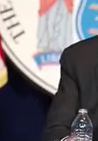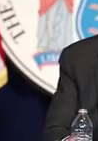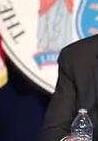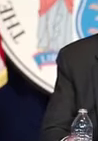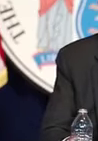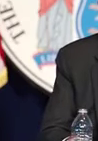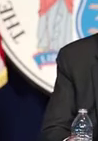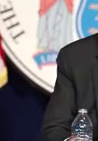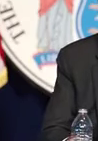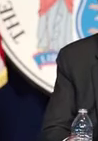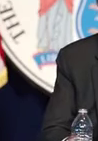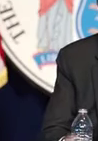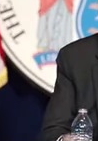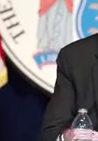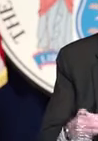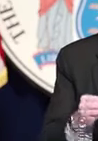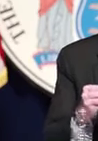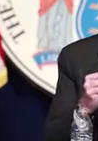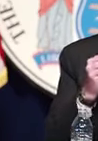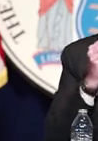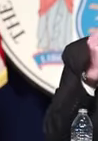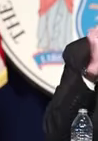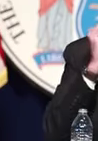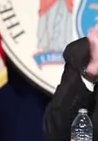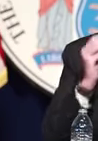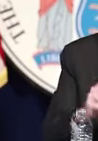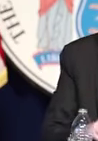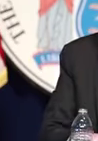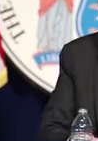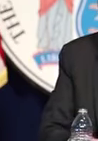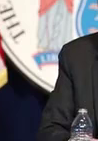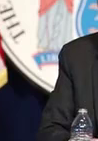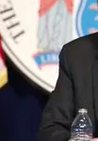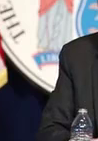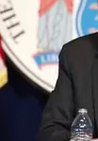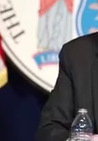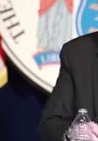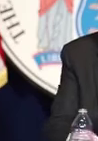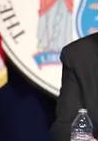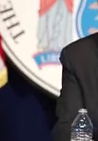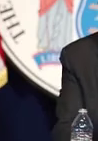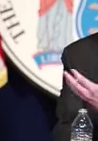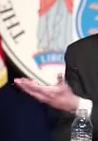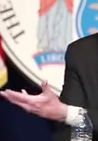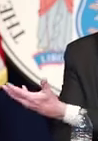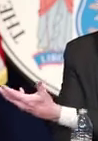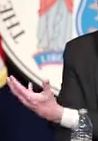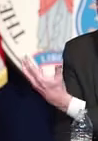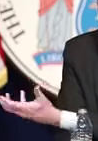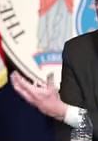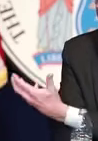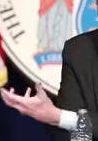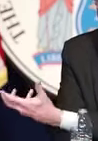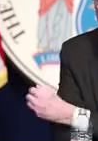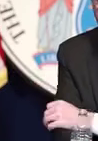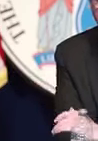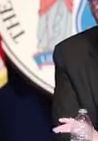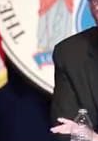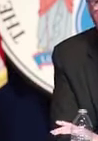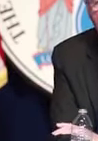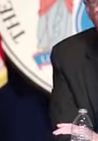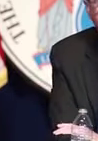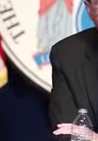thick of it, folks. We cannot take our foot off the gas. Now, our efforts, I mentioned over here,